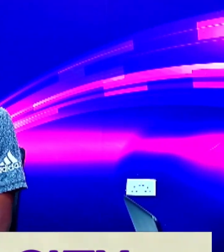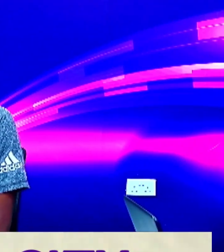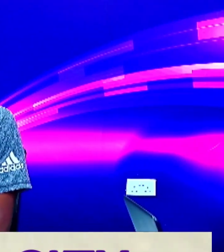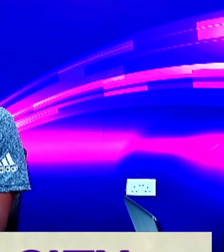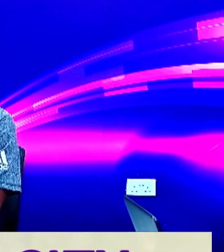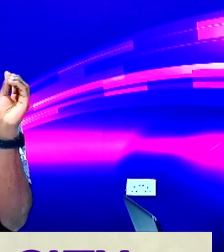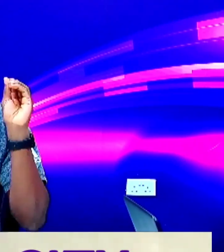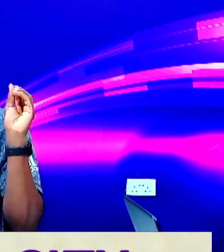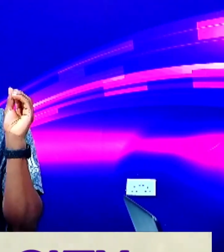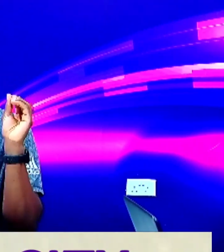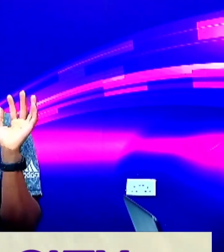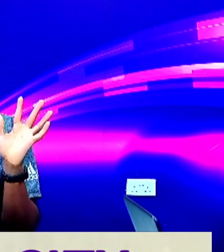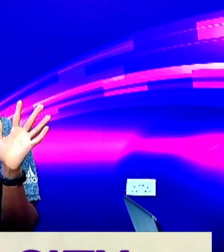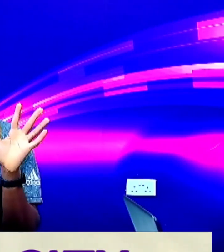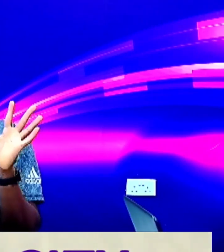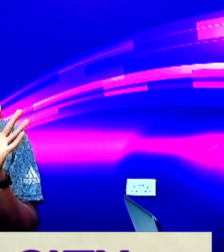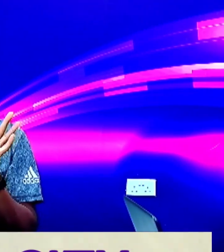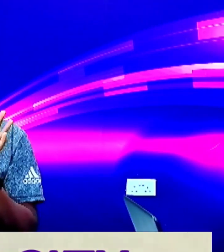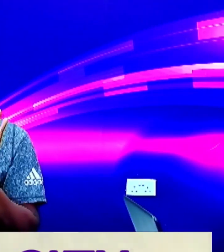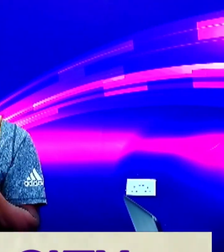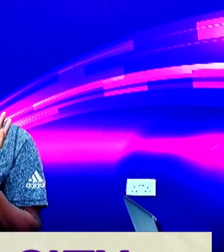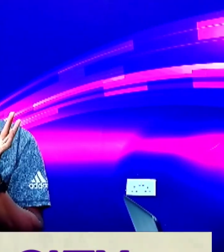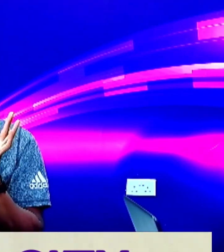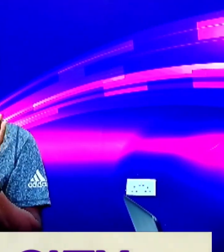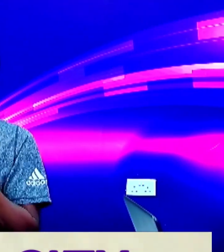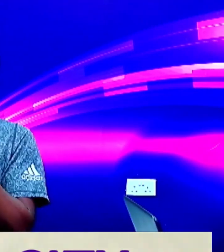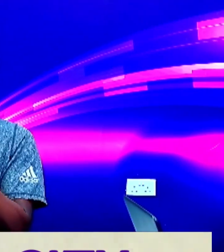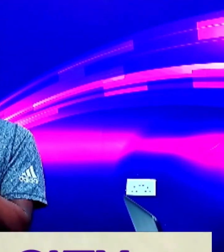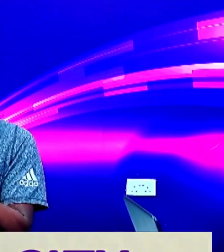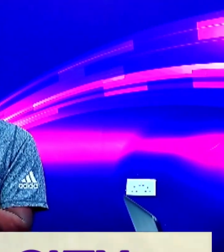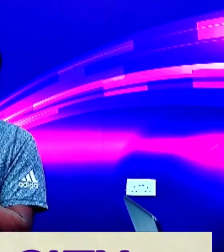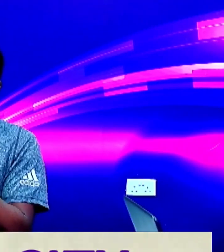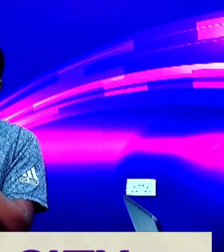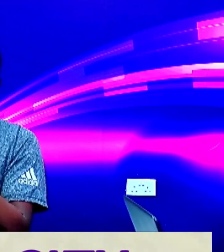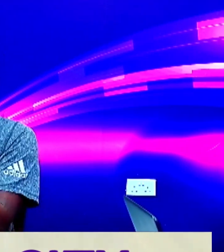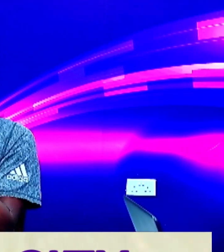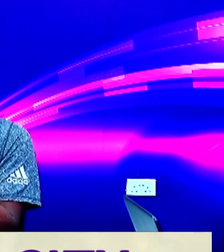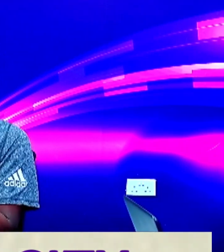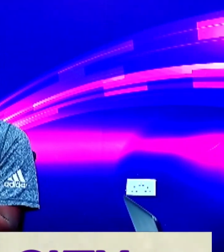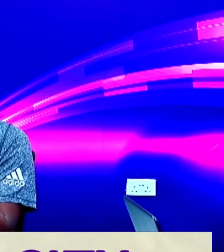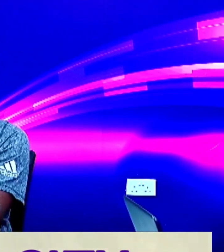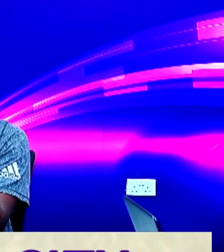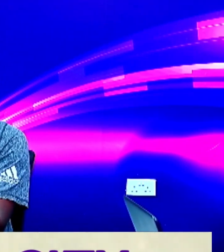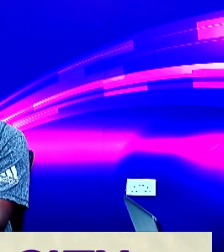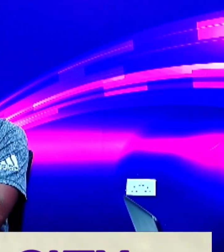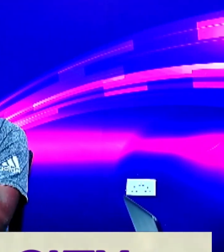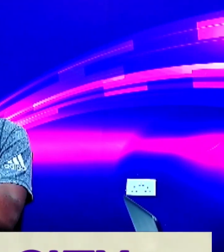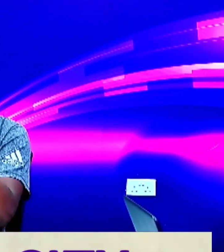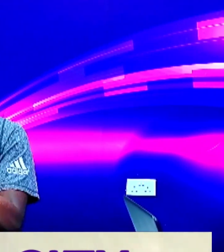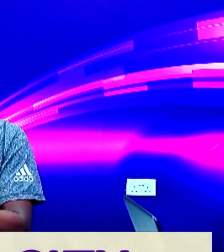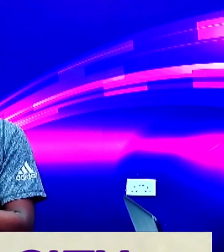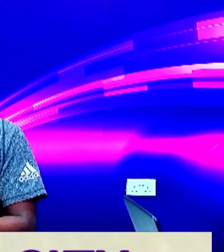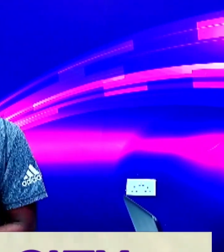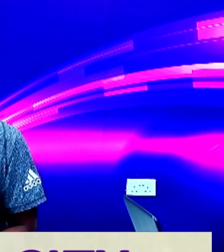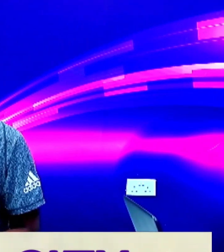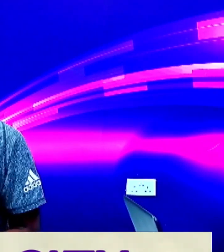as I said, it won't be Netflix as normal. So Arsenal this time round, I think